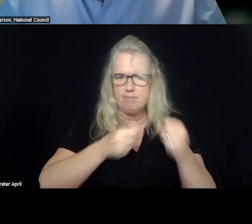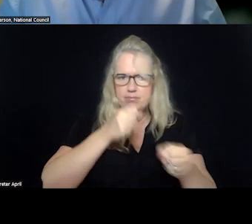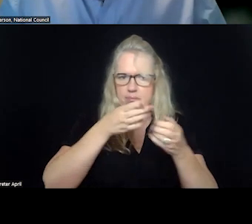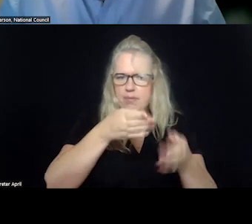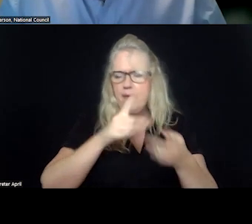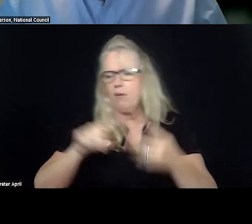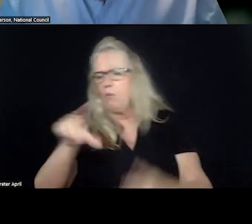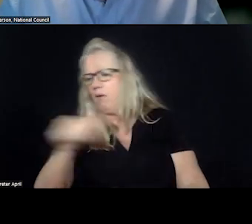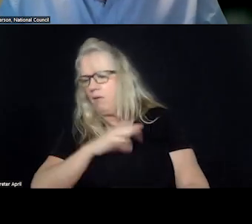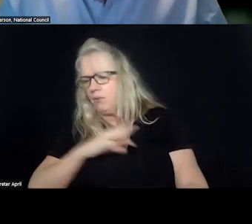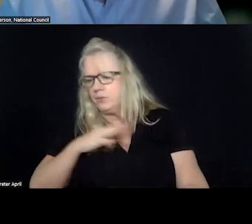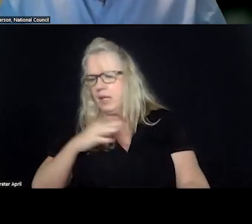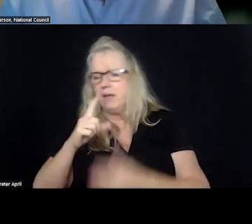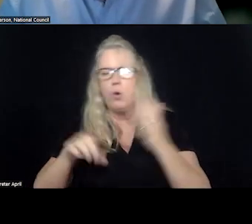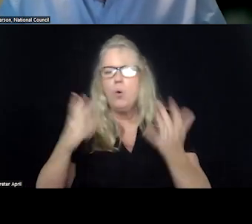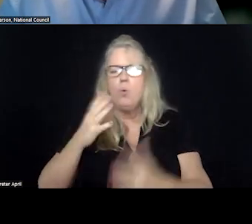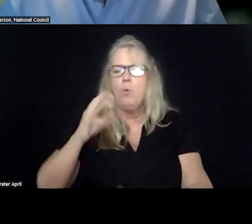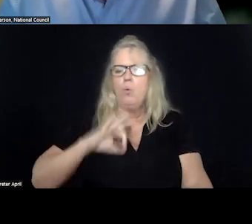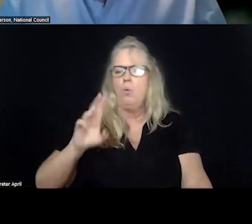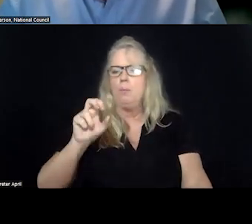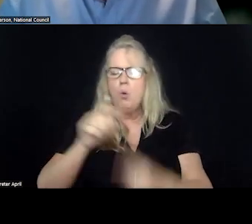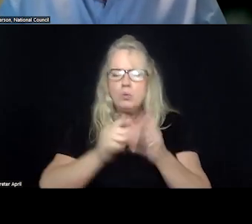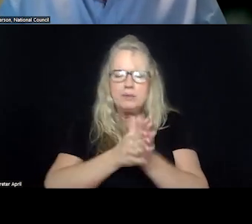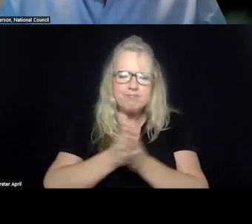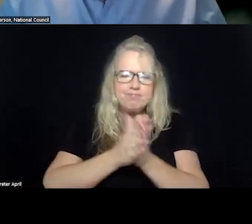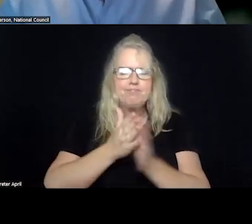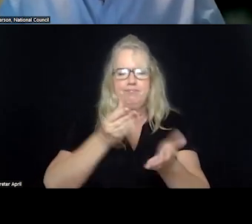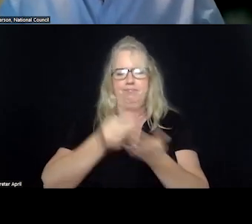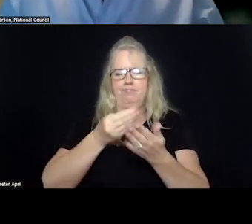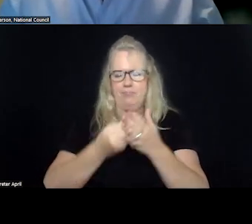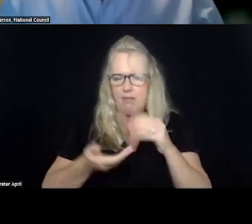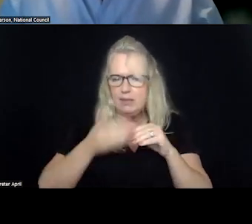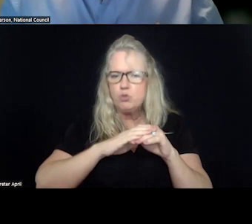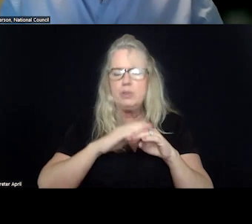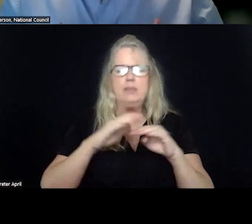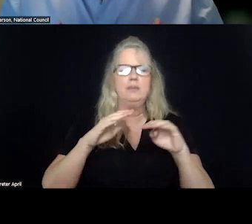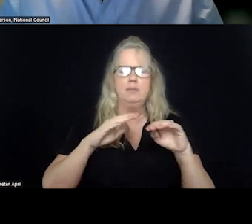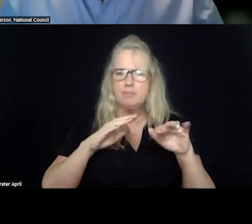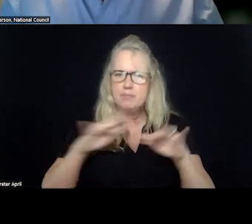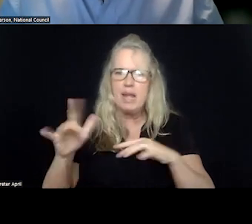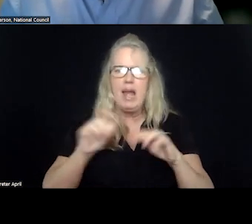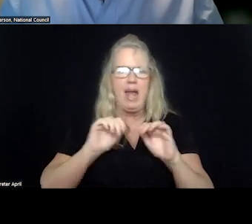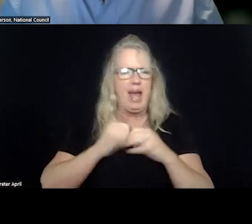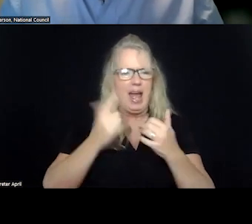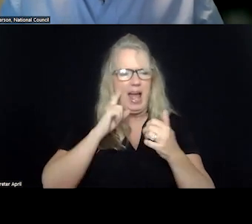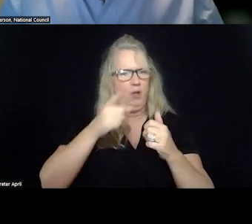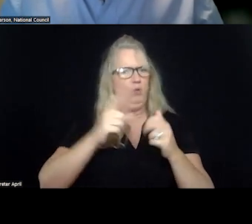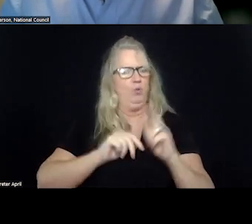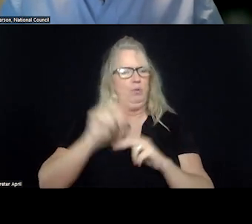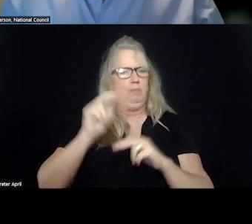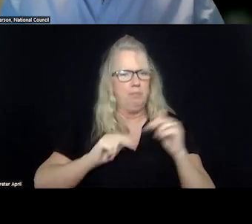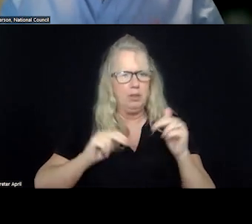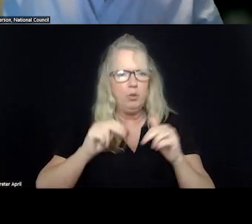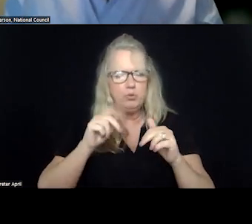staff? What are kind of bonuses, incentive payments, salary increases that we're going to be able to do? And then how do we build that into those PPS